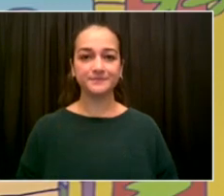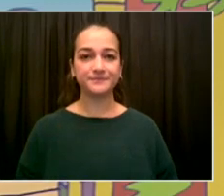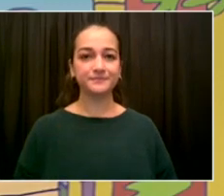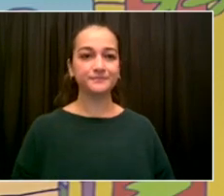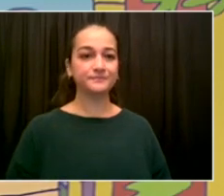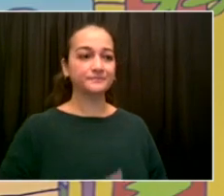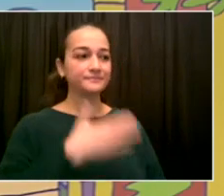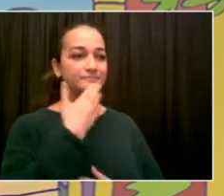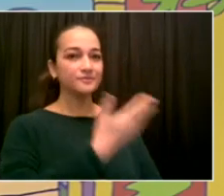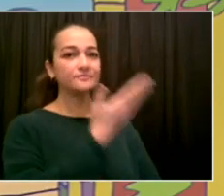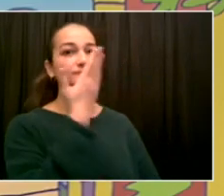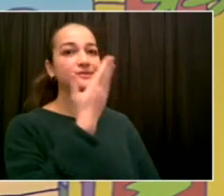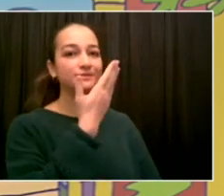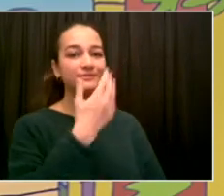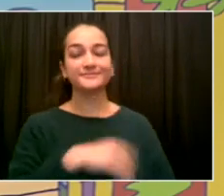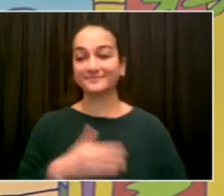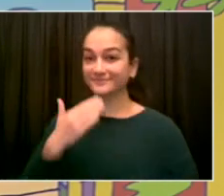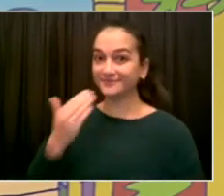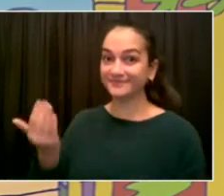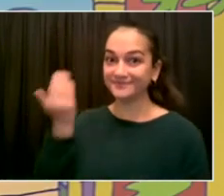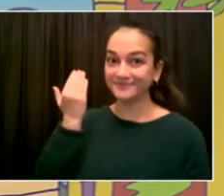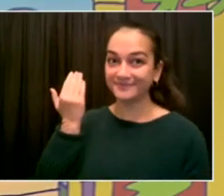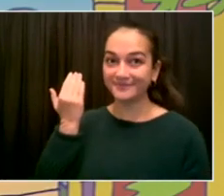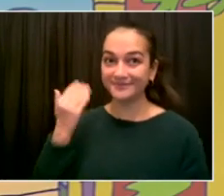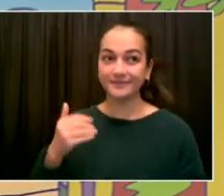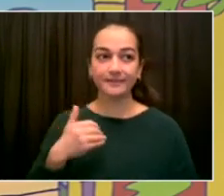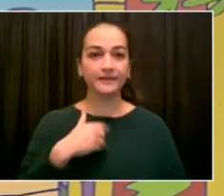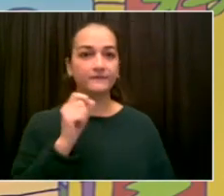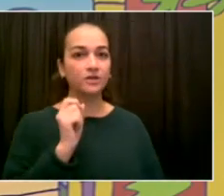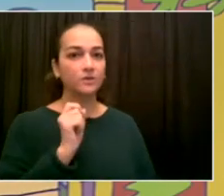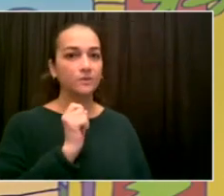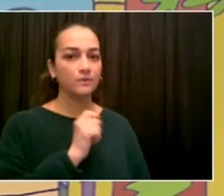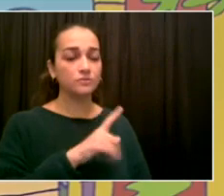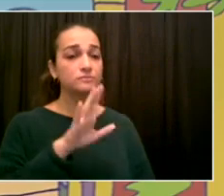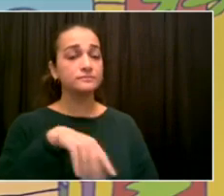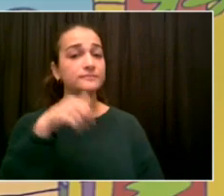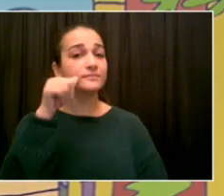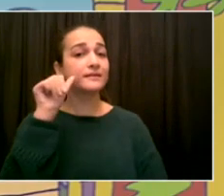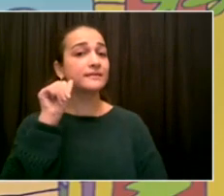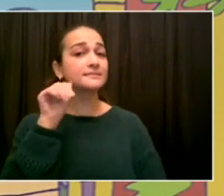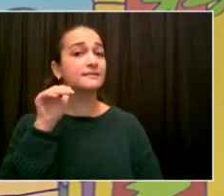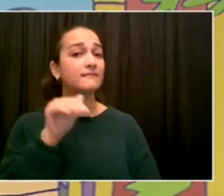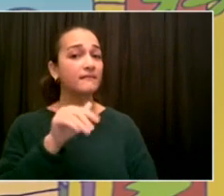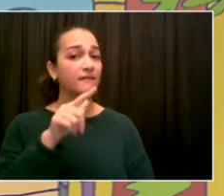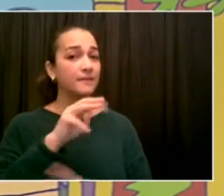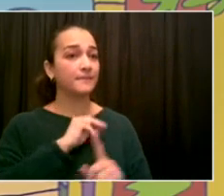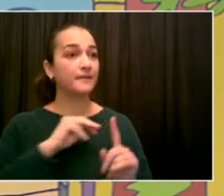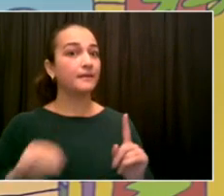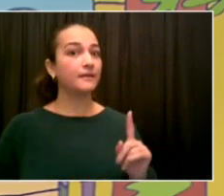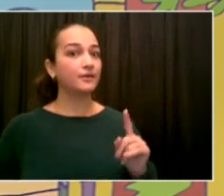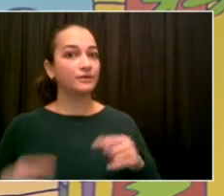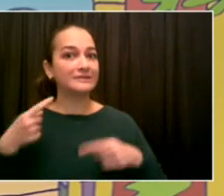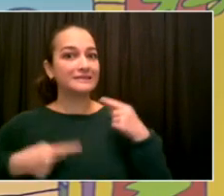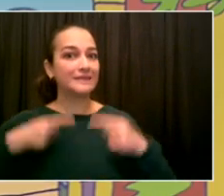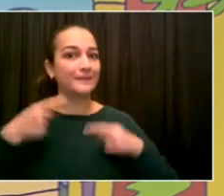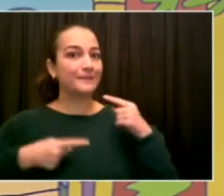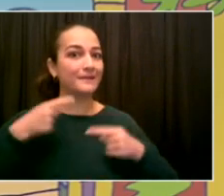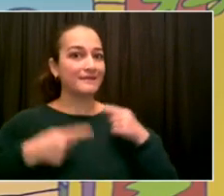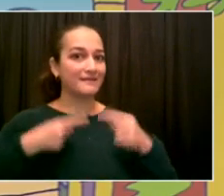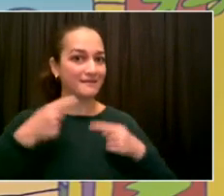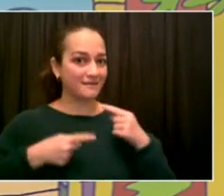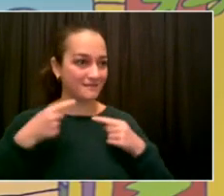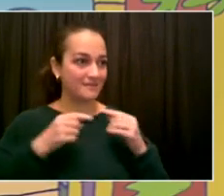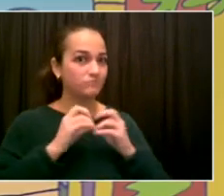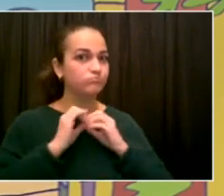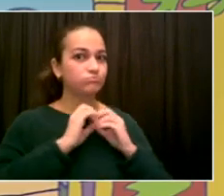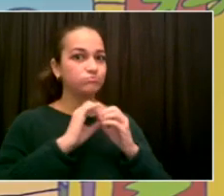debate last night or not, but I specifically wanted to see your reaction to the grades that they gave you. No surprise, Curtis gave you an F and